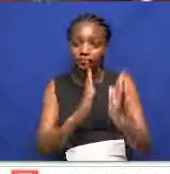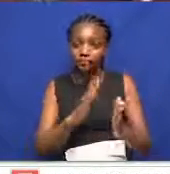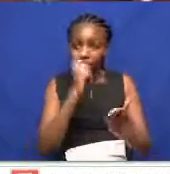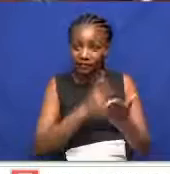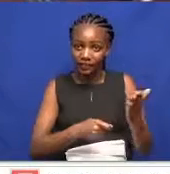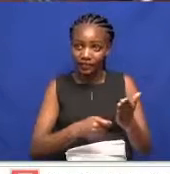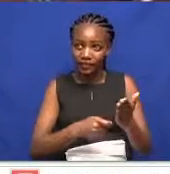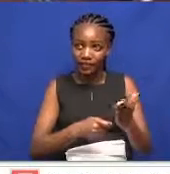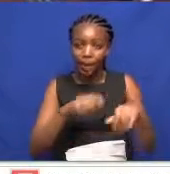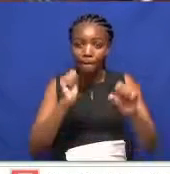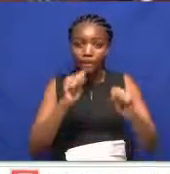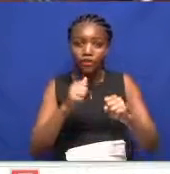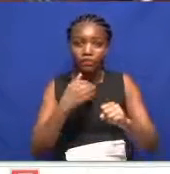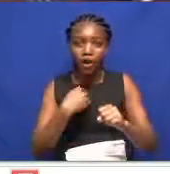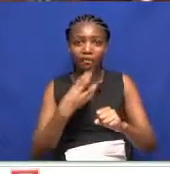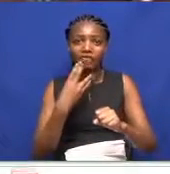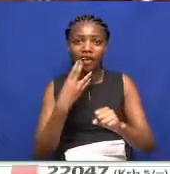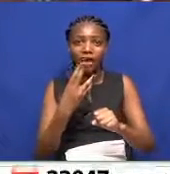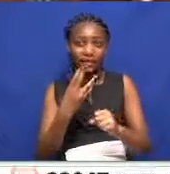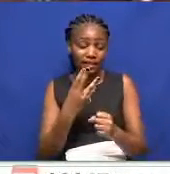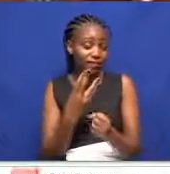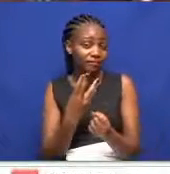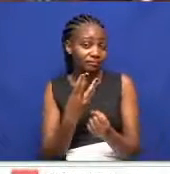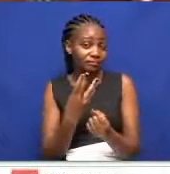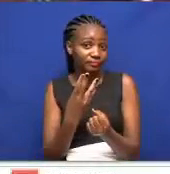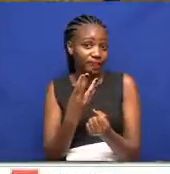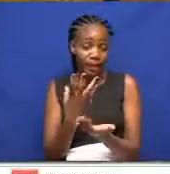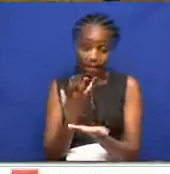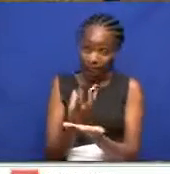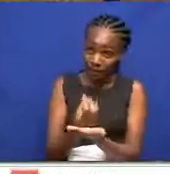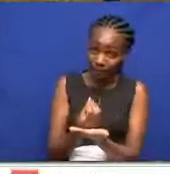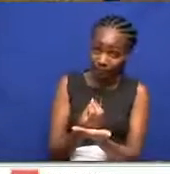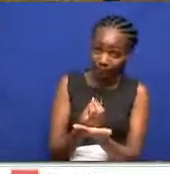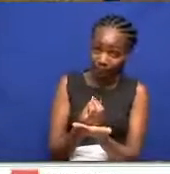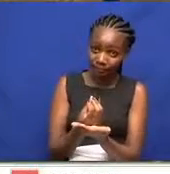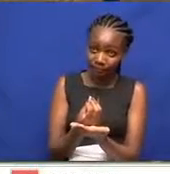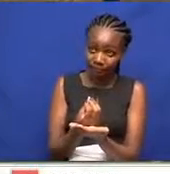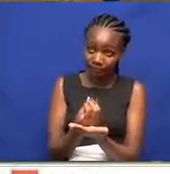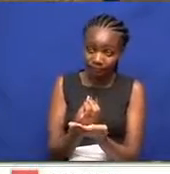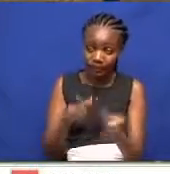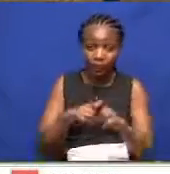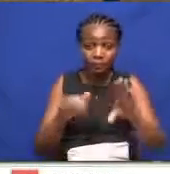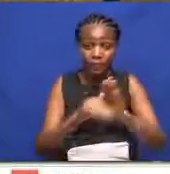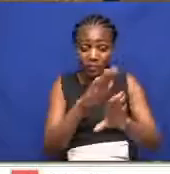shillings annually as pension for former members of parliament.